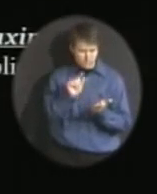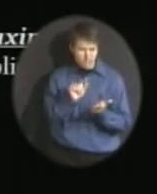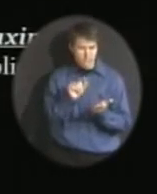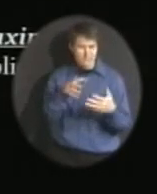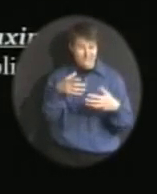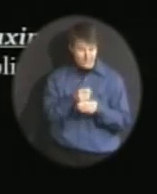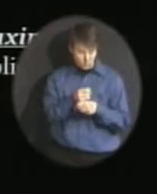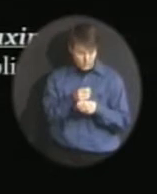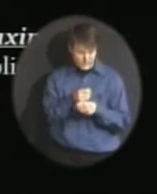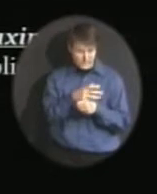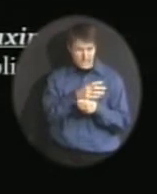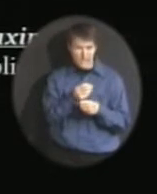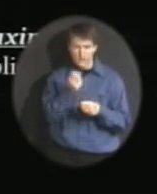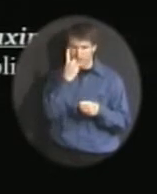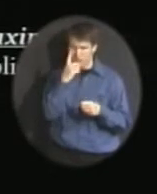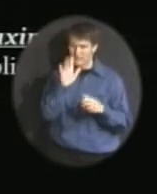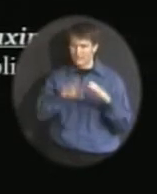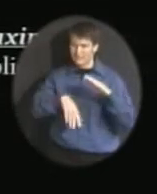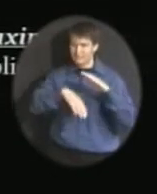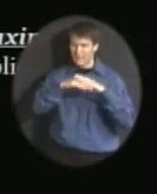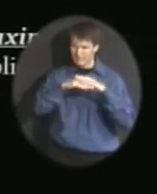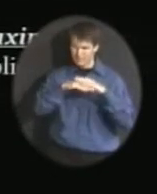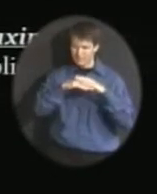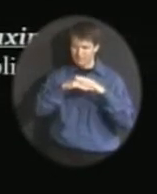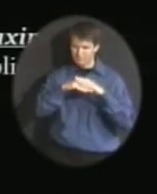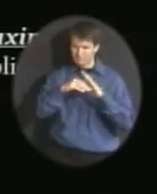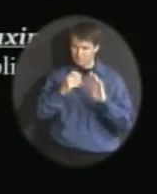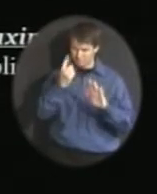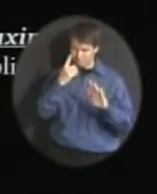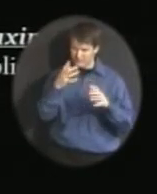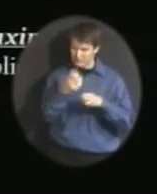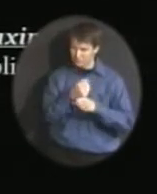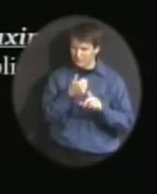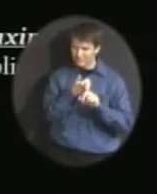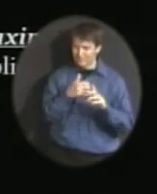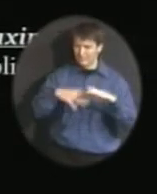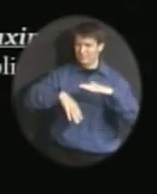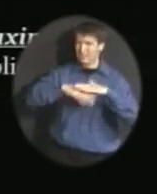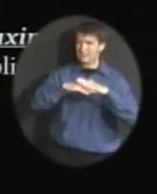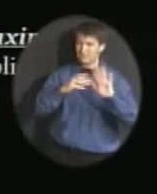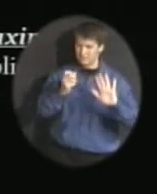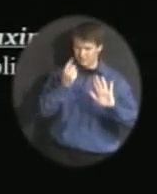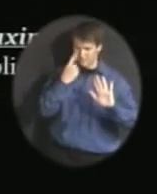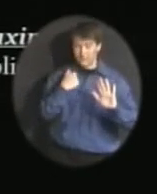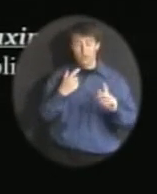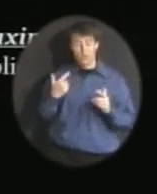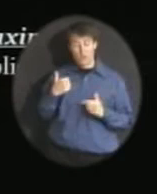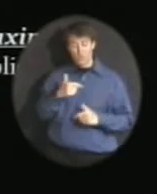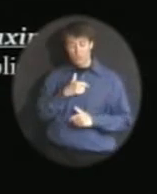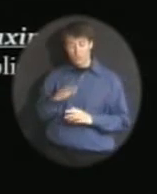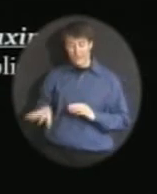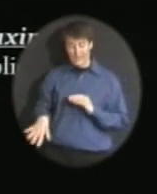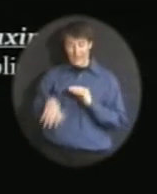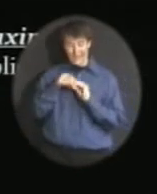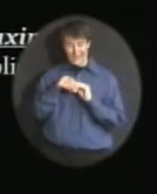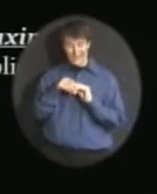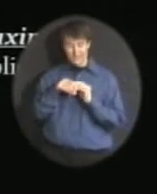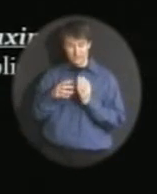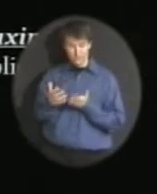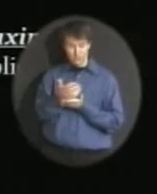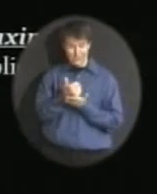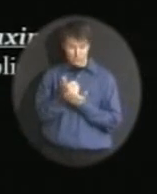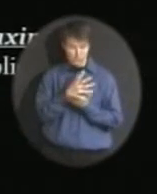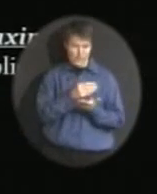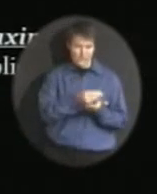and that summary is a maximum. We, as I said, we add to revenue and expenditures, so it has a